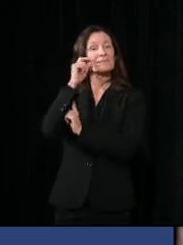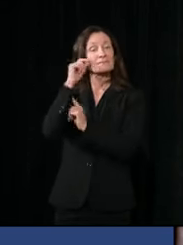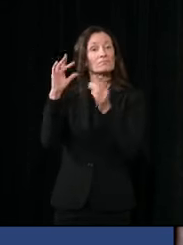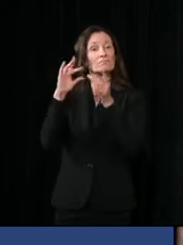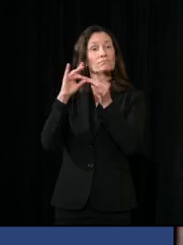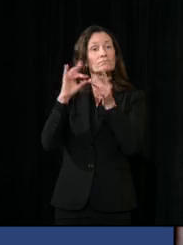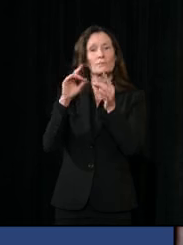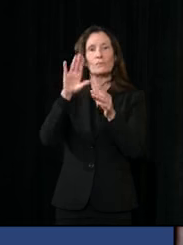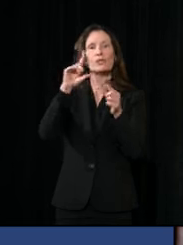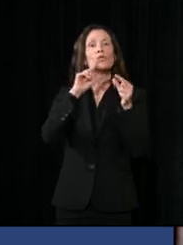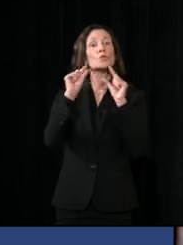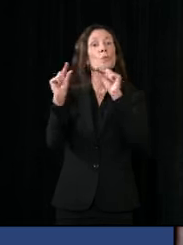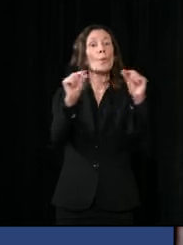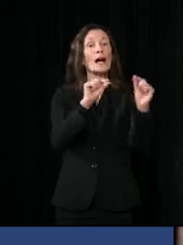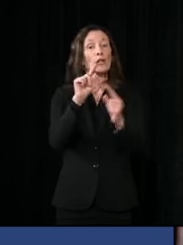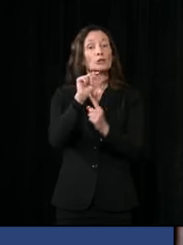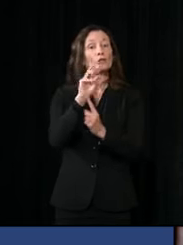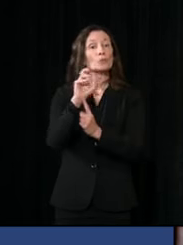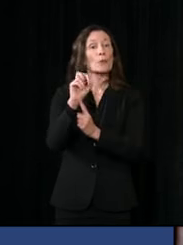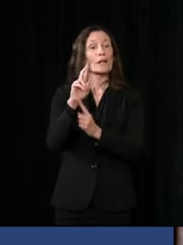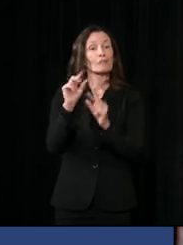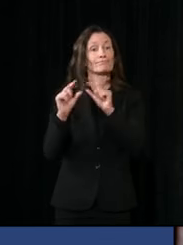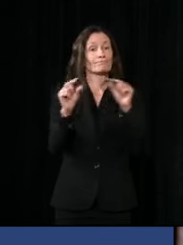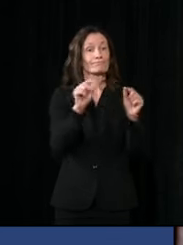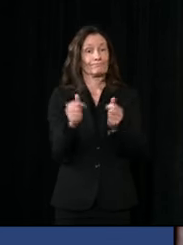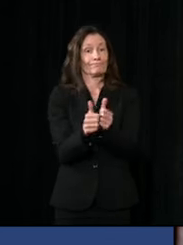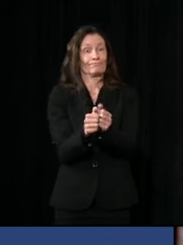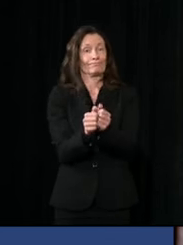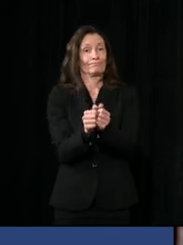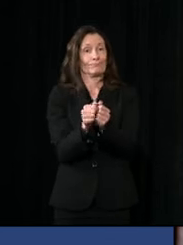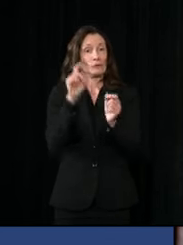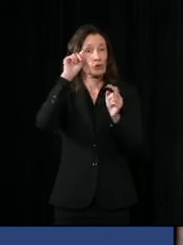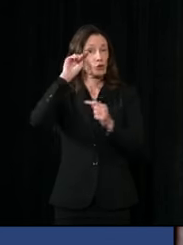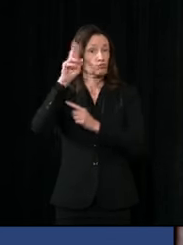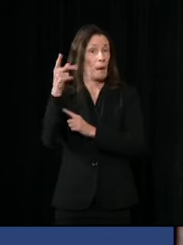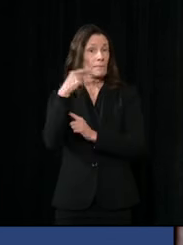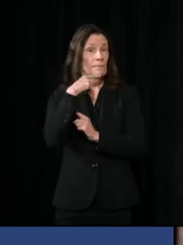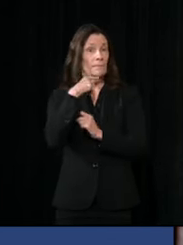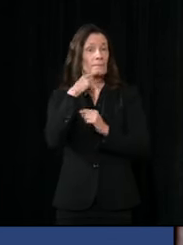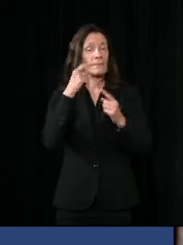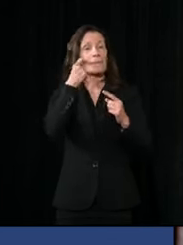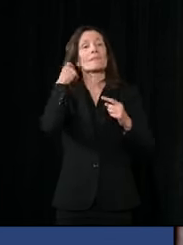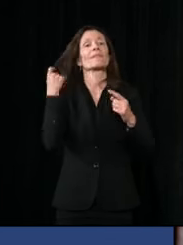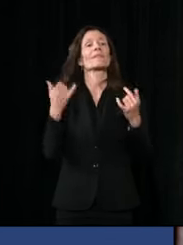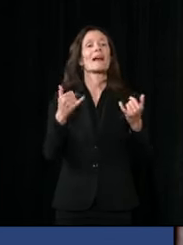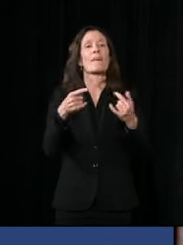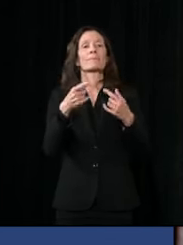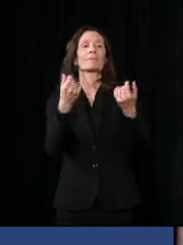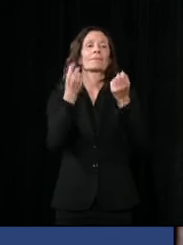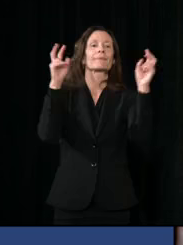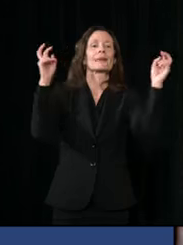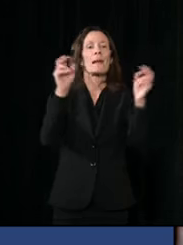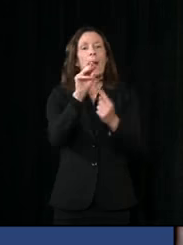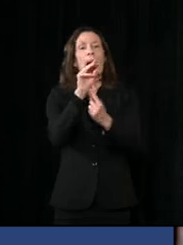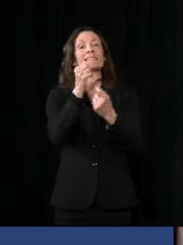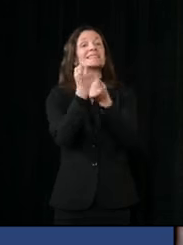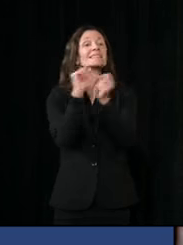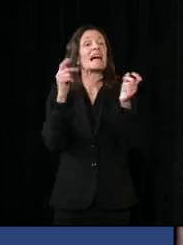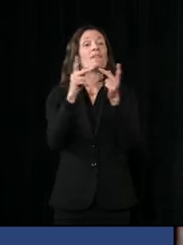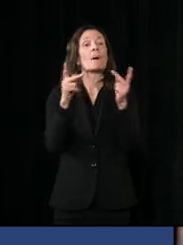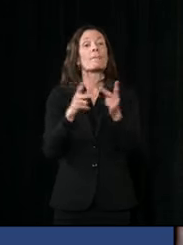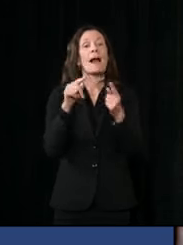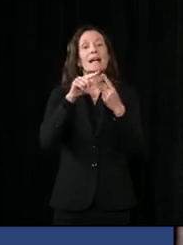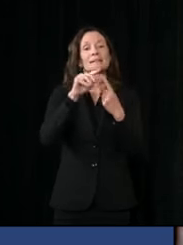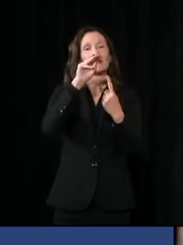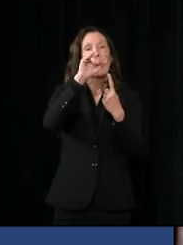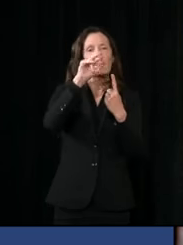to, quote, liberate Minnesota, Virginia, and Michigan, all states where people have protested against restrictions this week.